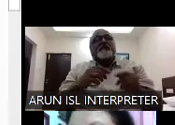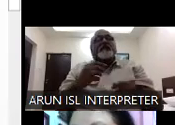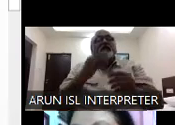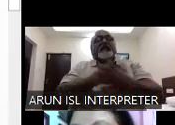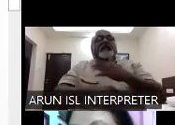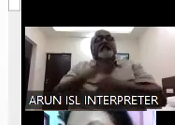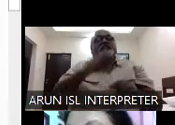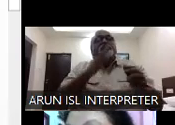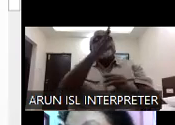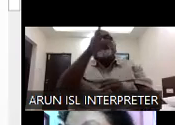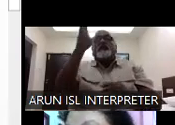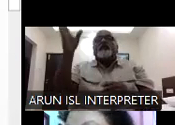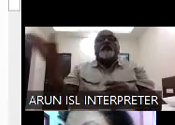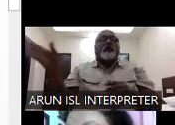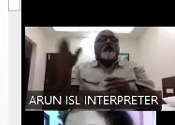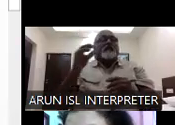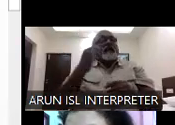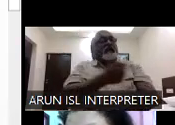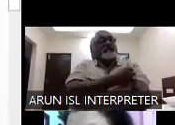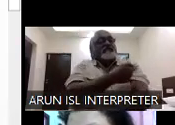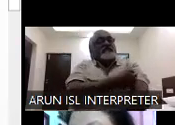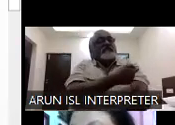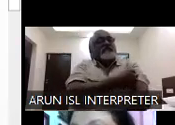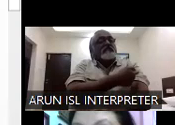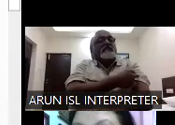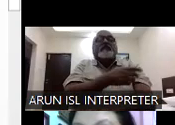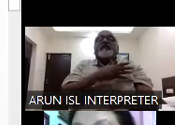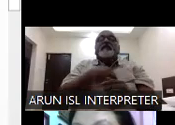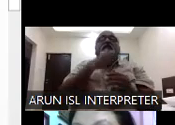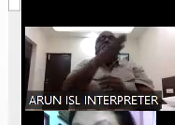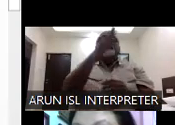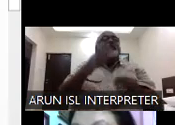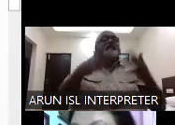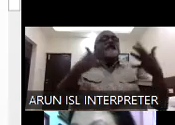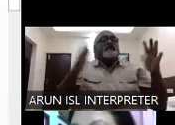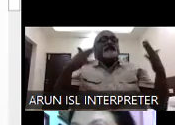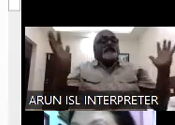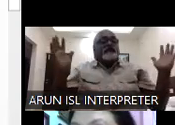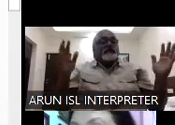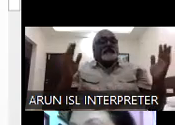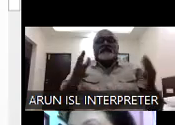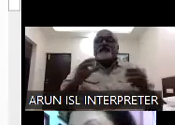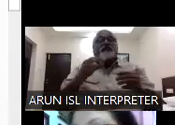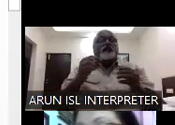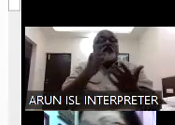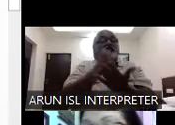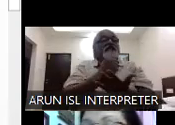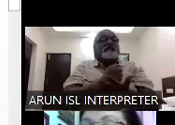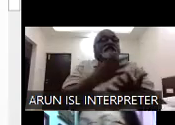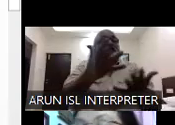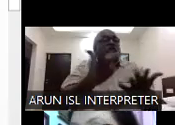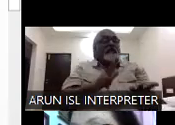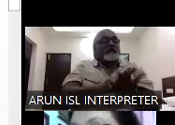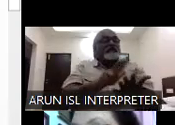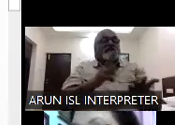for vaccination, and they were told you are not registered. So how can you get the vaccination? Then they said that we have tried to register, but